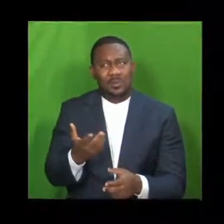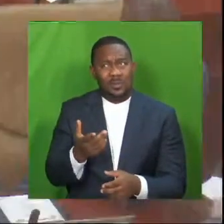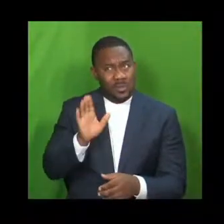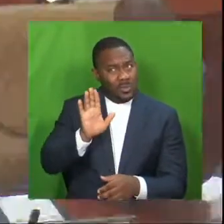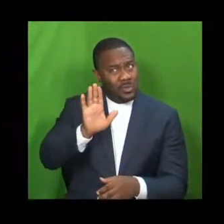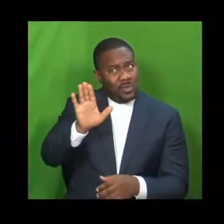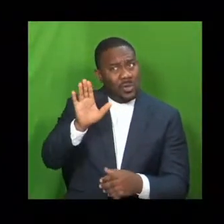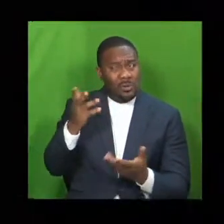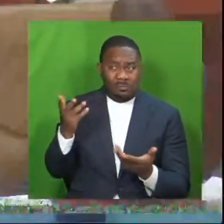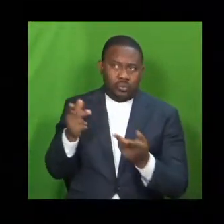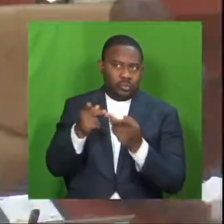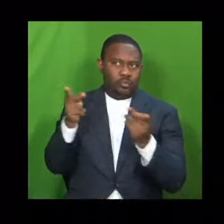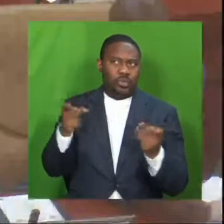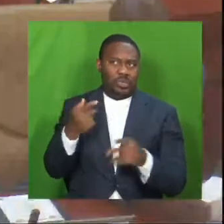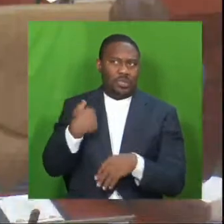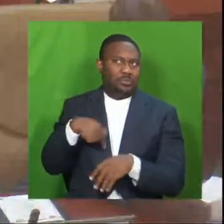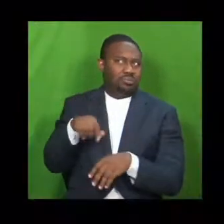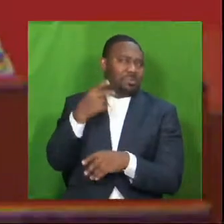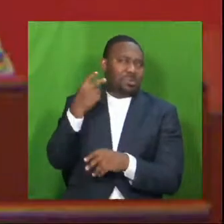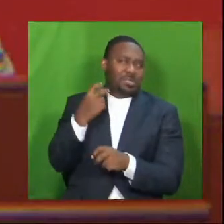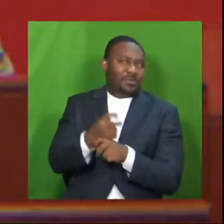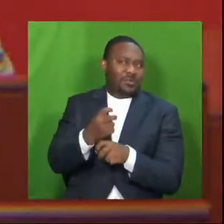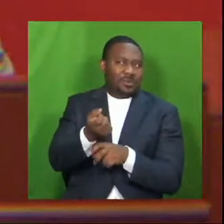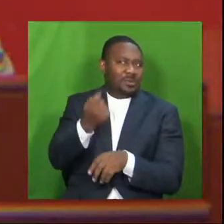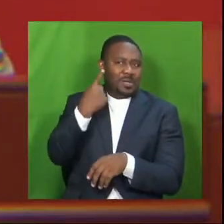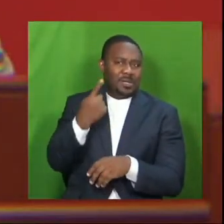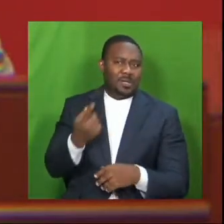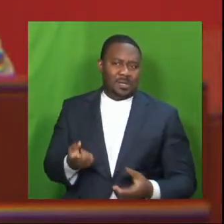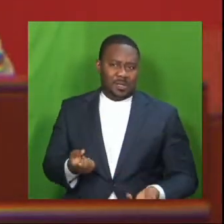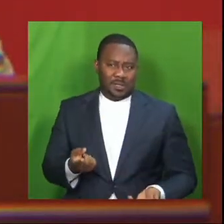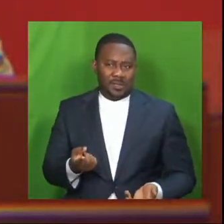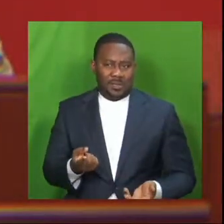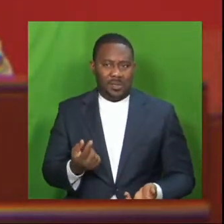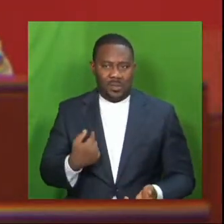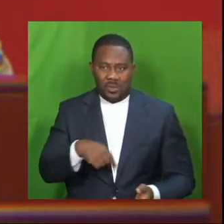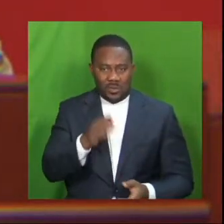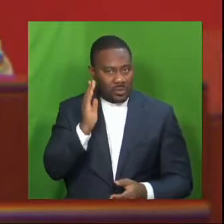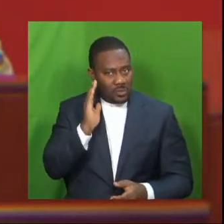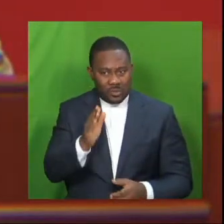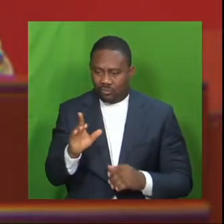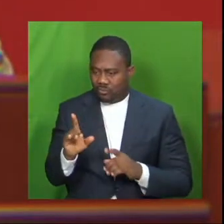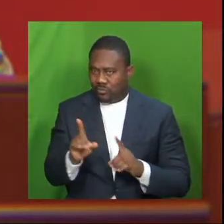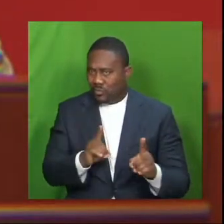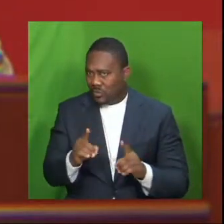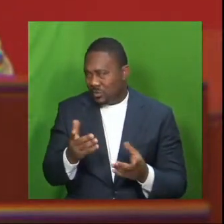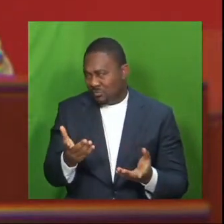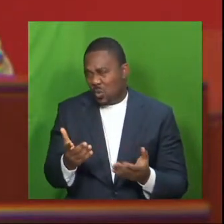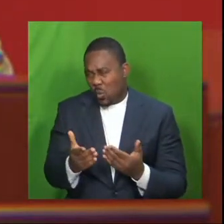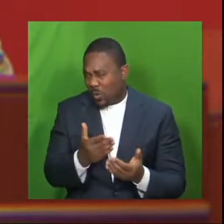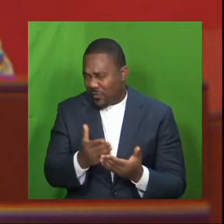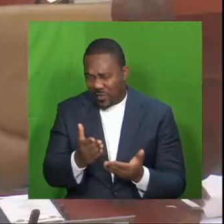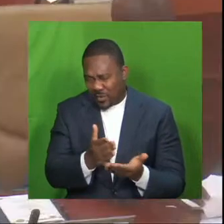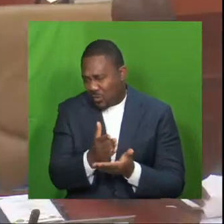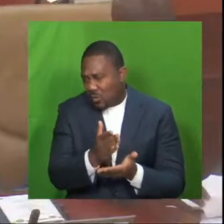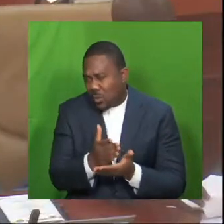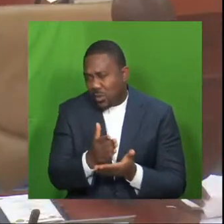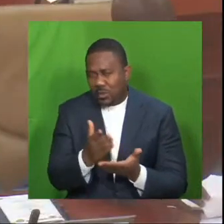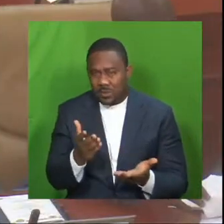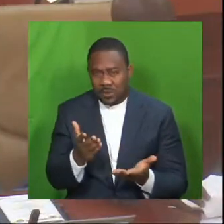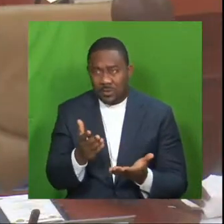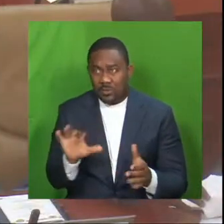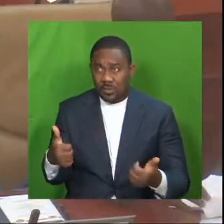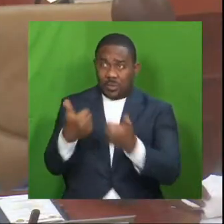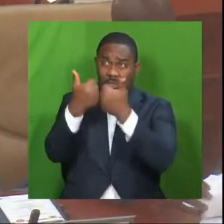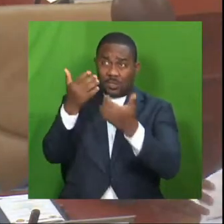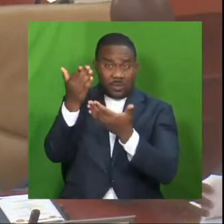taken, and we will do what is appropriate within the same constitutional and standing orders to challenge your decision. Thank